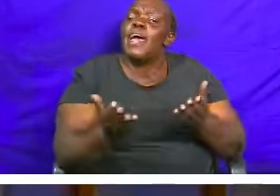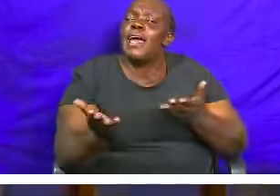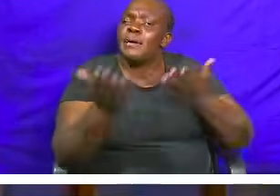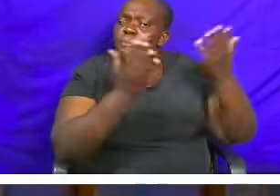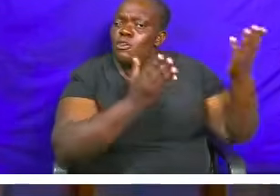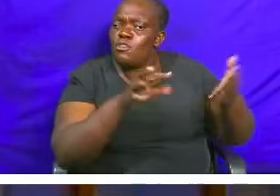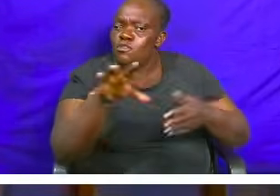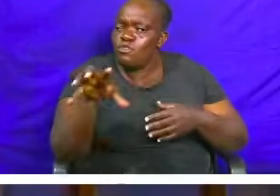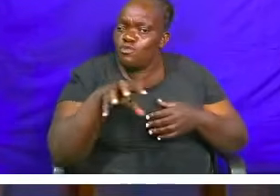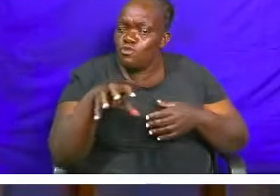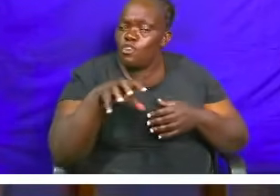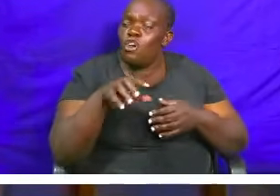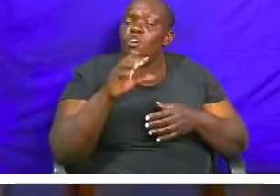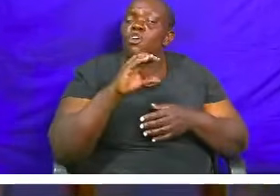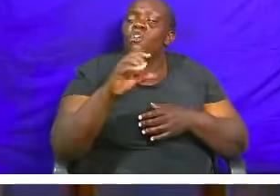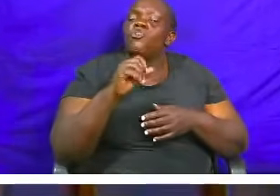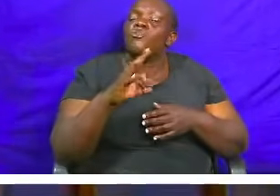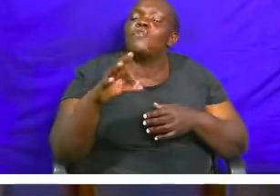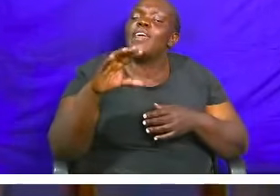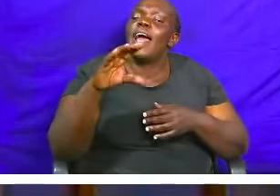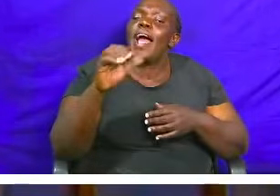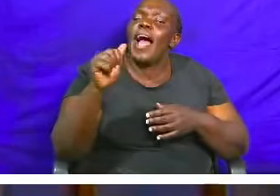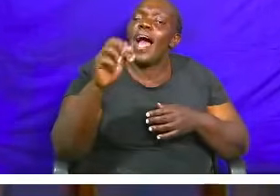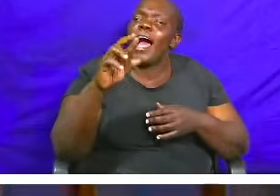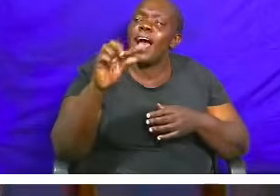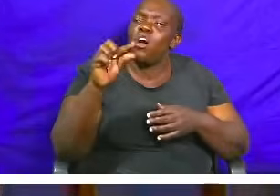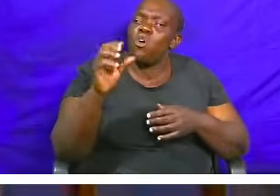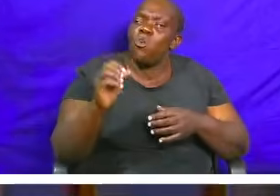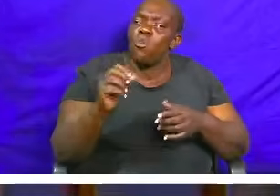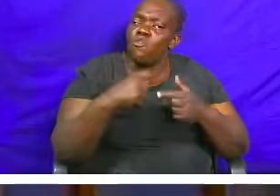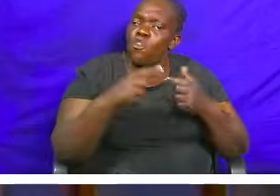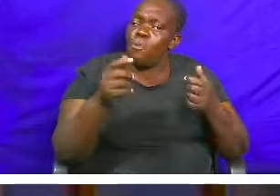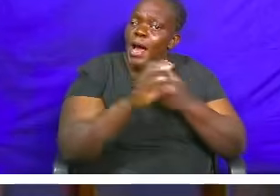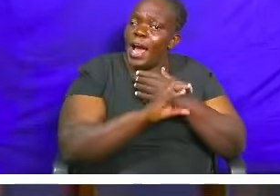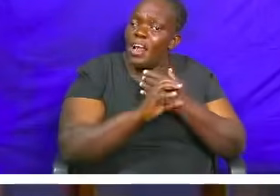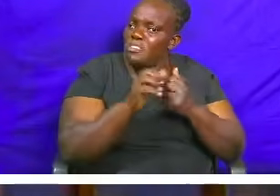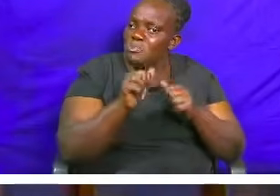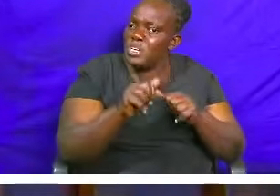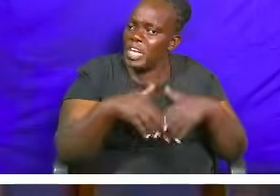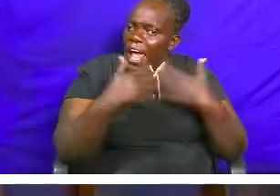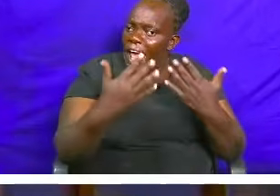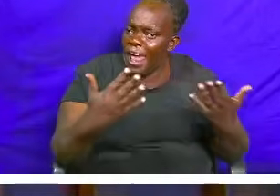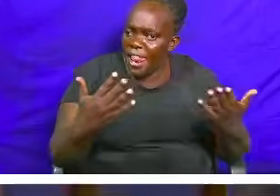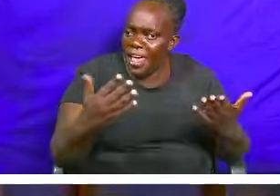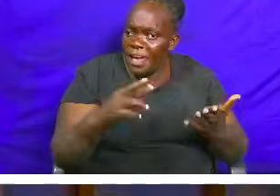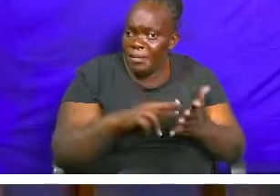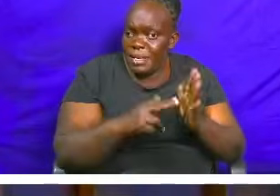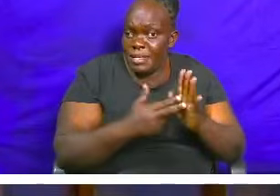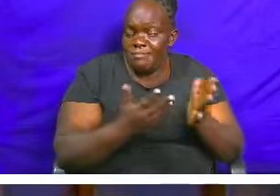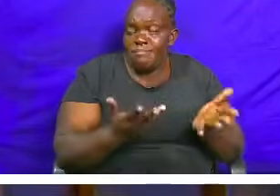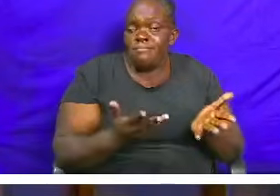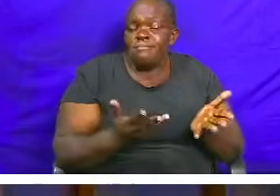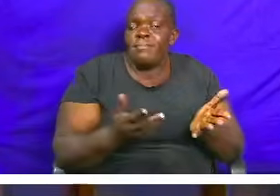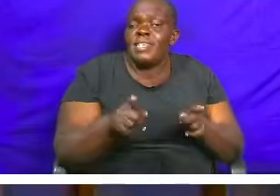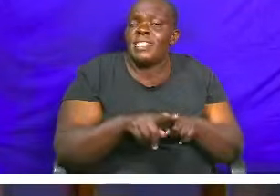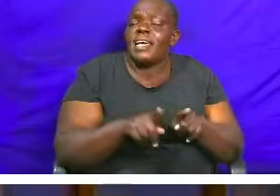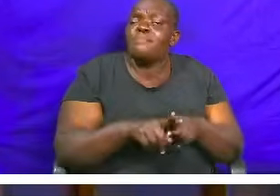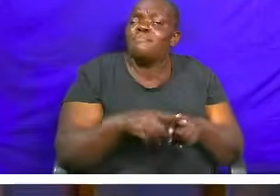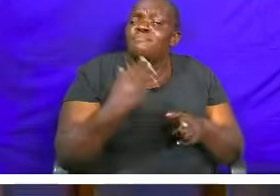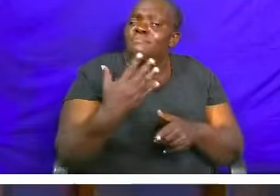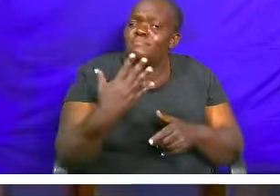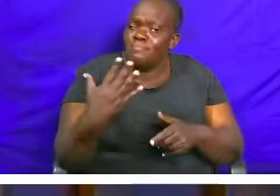transportation cost of the cargo from wherever it's coming from. That figure was a floating figure, just like the product